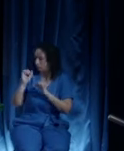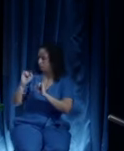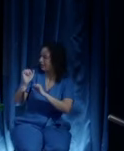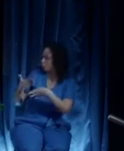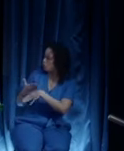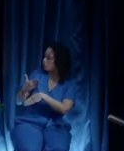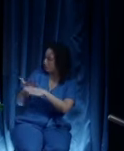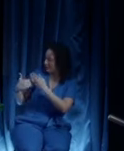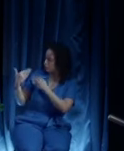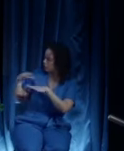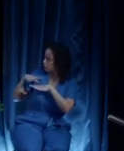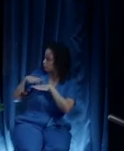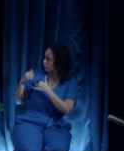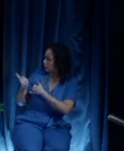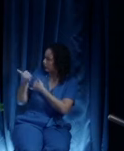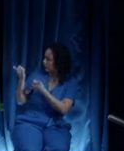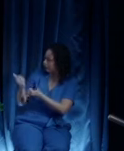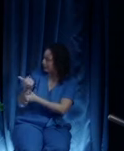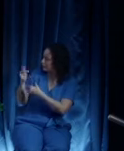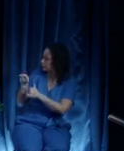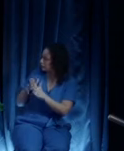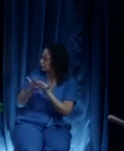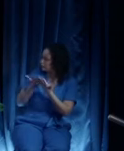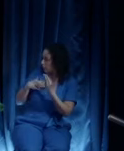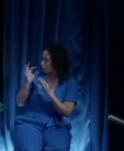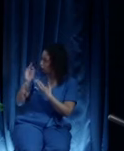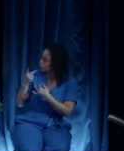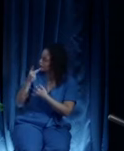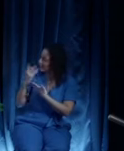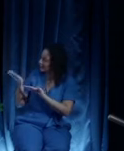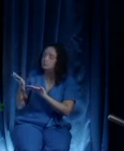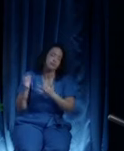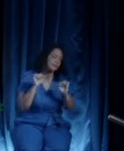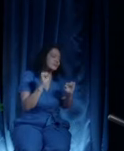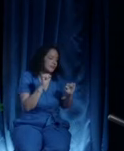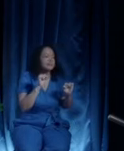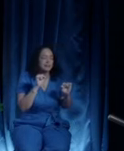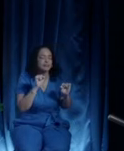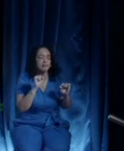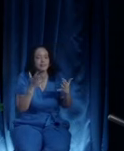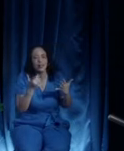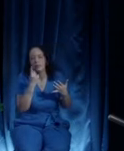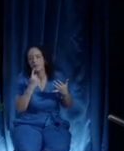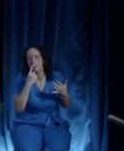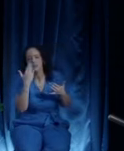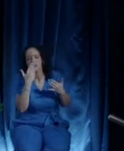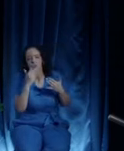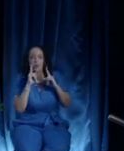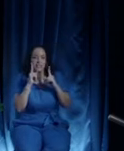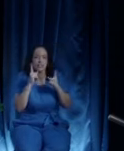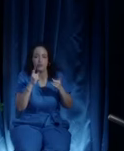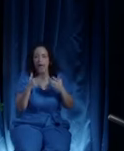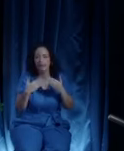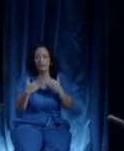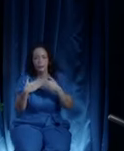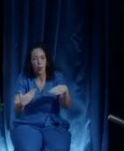someone had already done it, we'd... Yeah, that's true. Though I suppose that maybe maybe a school teacher who has quite a lot else on his plate